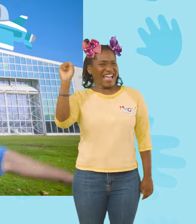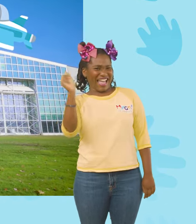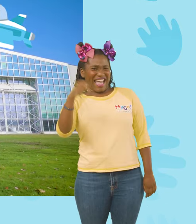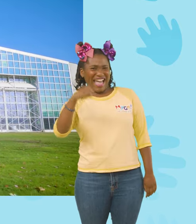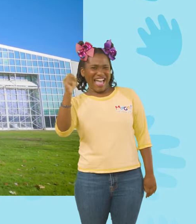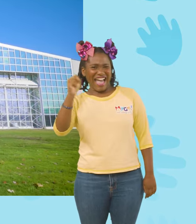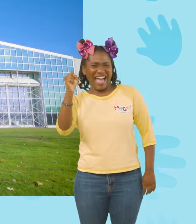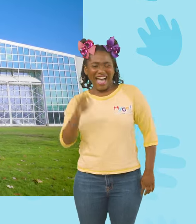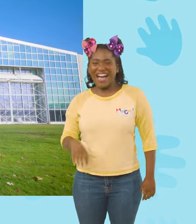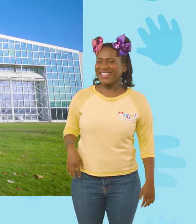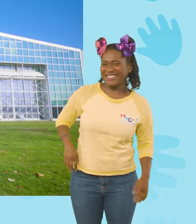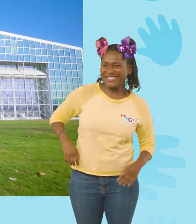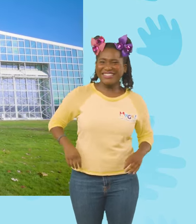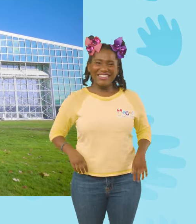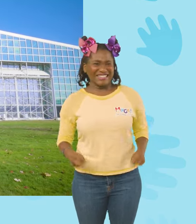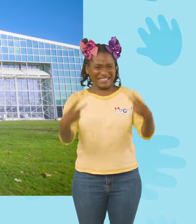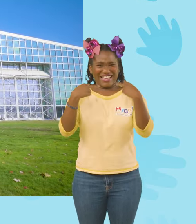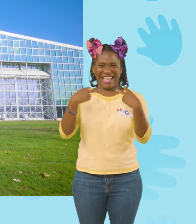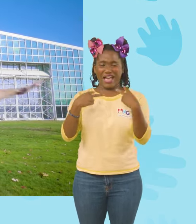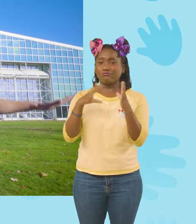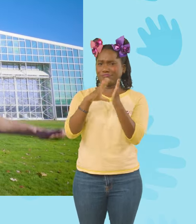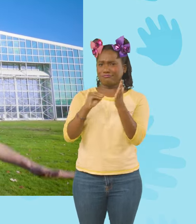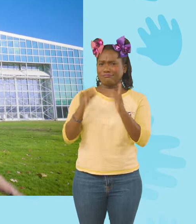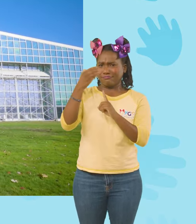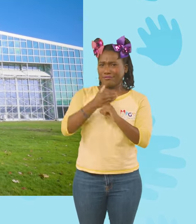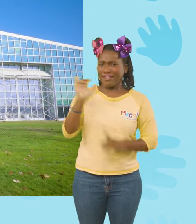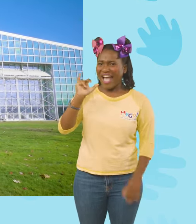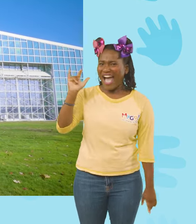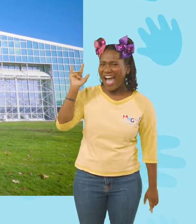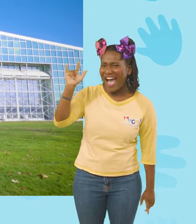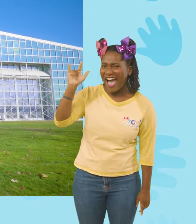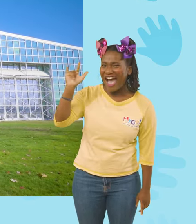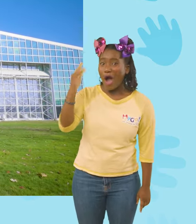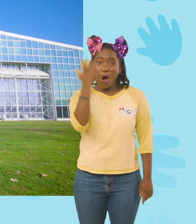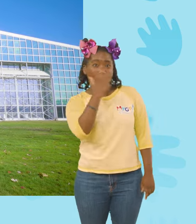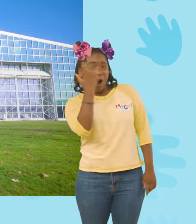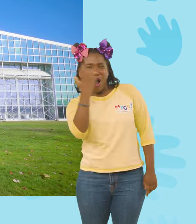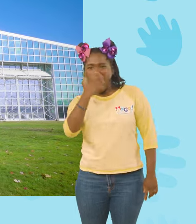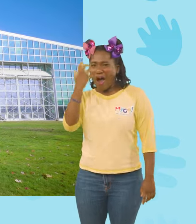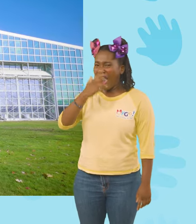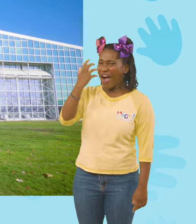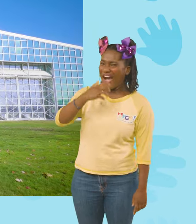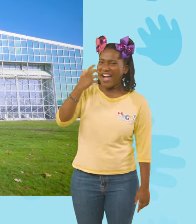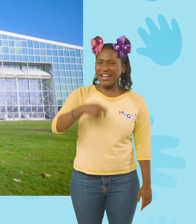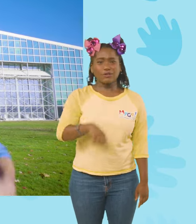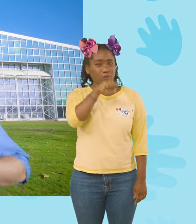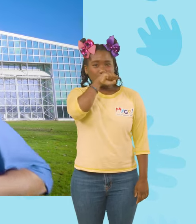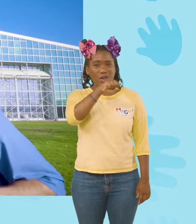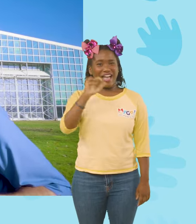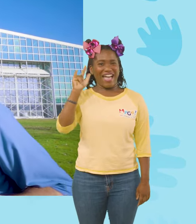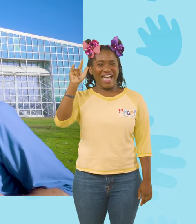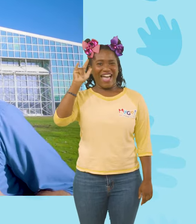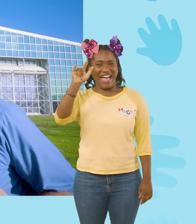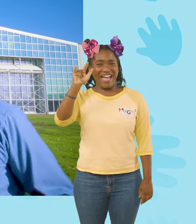airplane. Yeah! Did you see how I was acting like an airplane? Woo-hoo-hoo-hoo! I sure